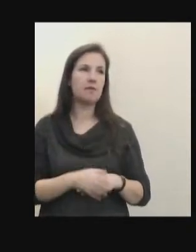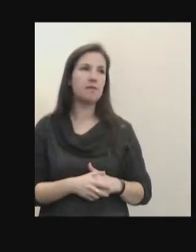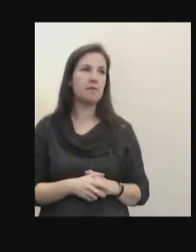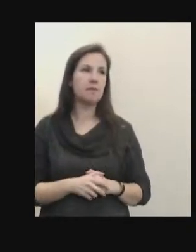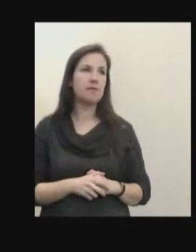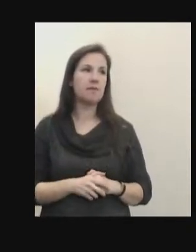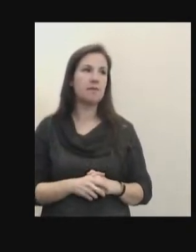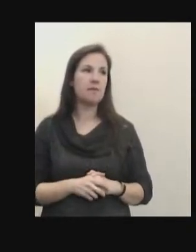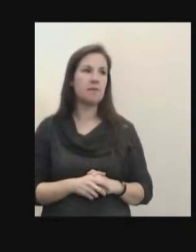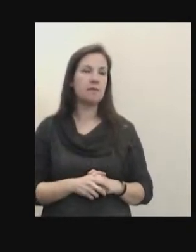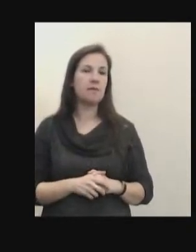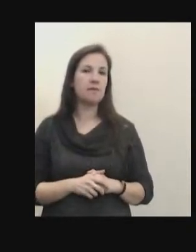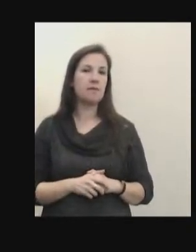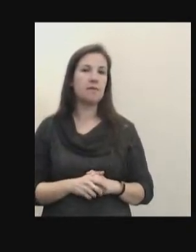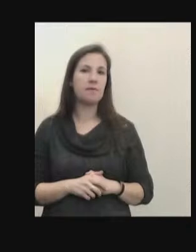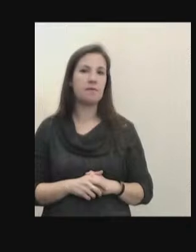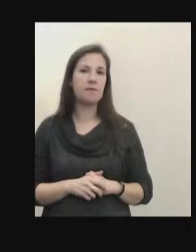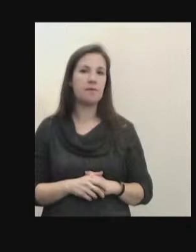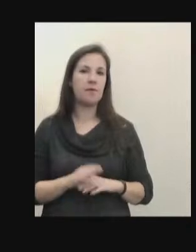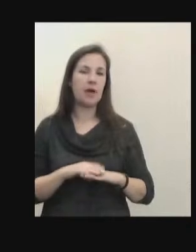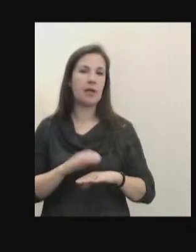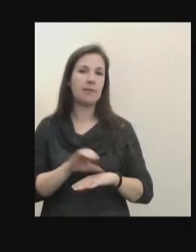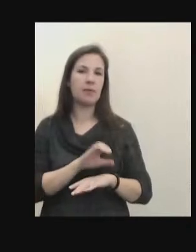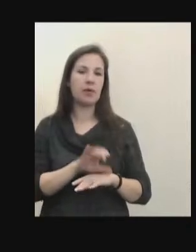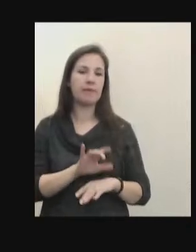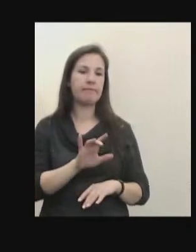or unmute yourself on a computer.